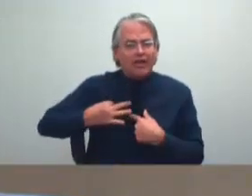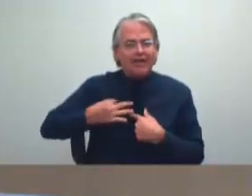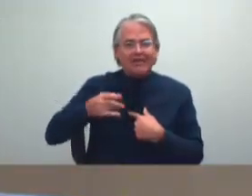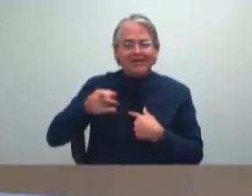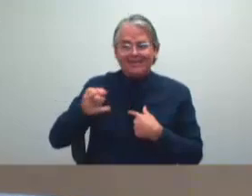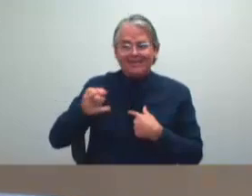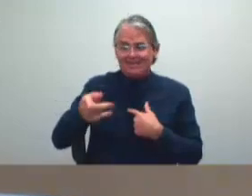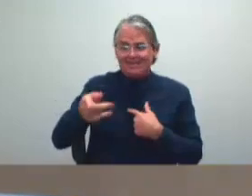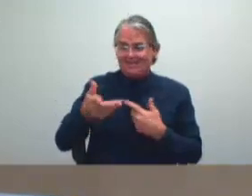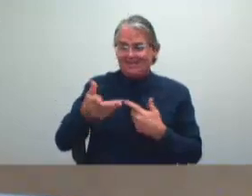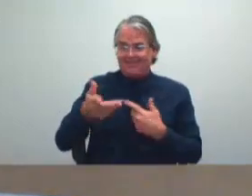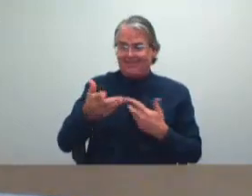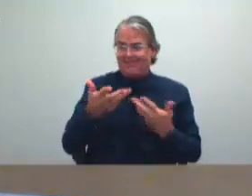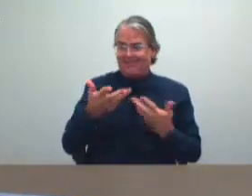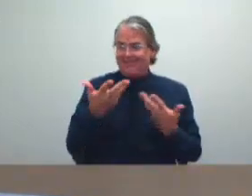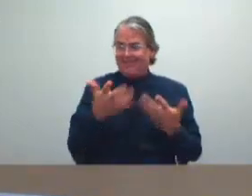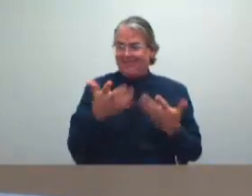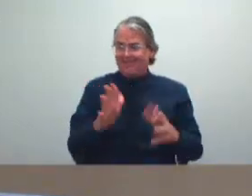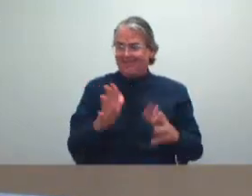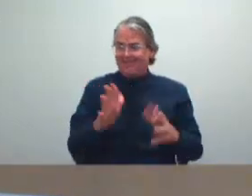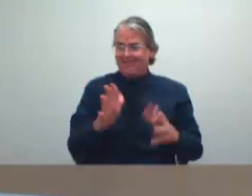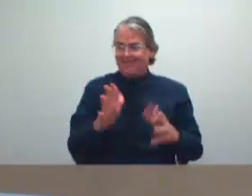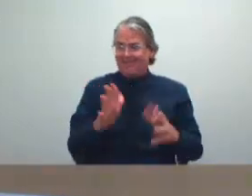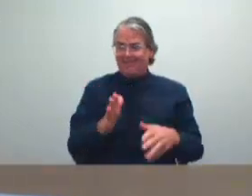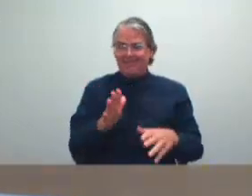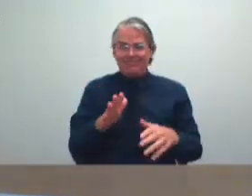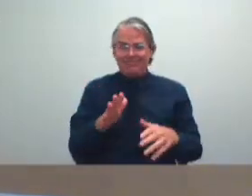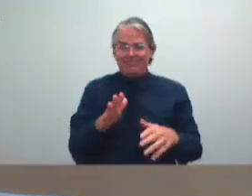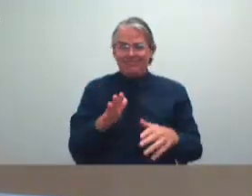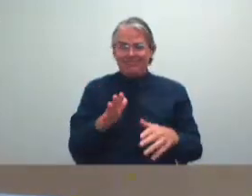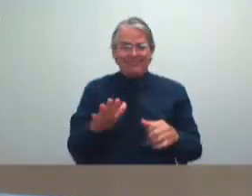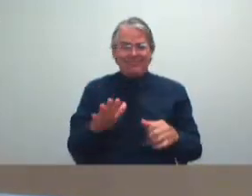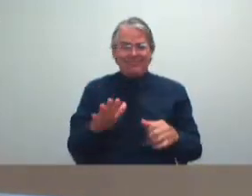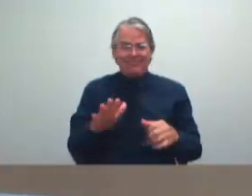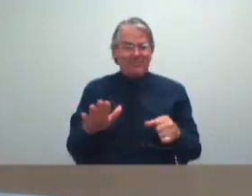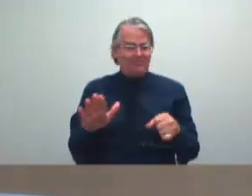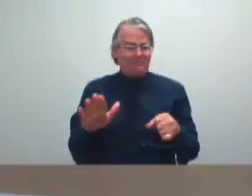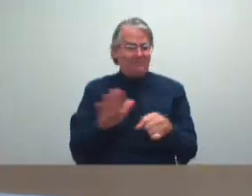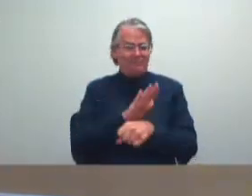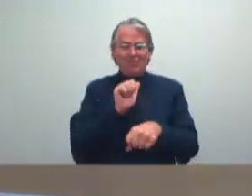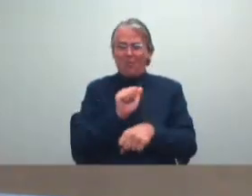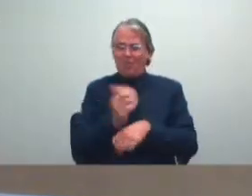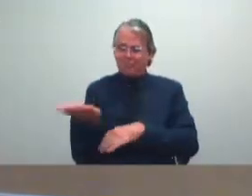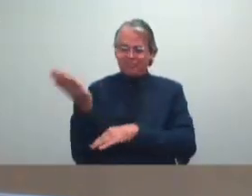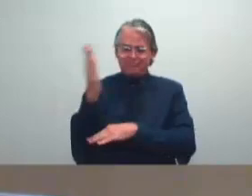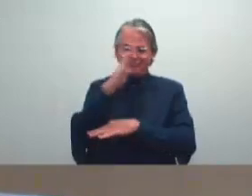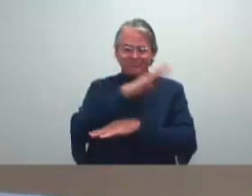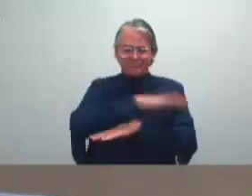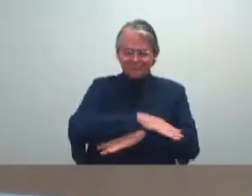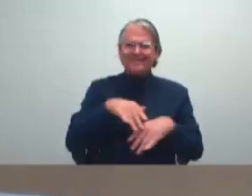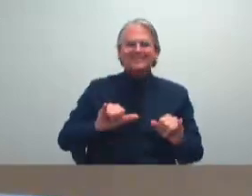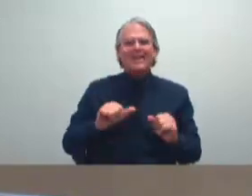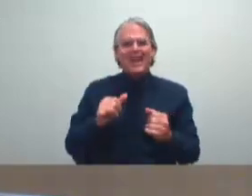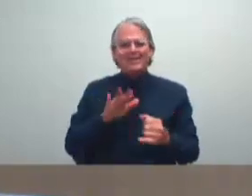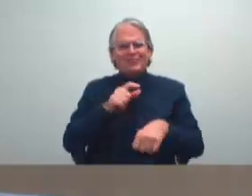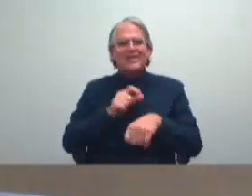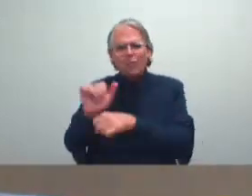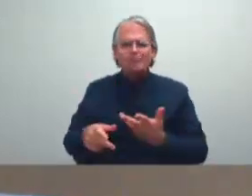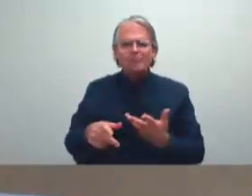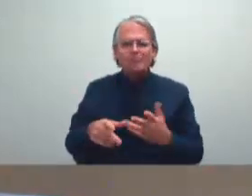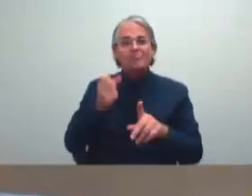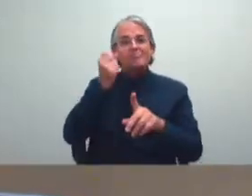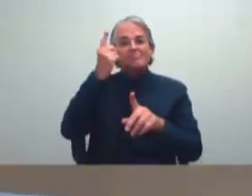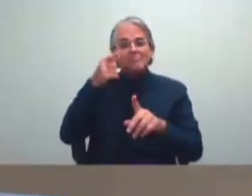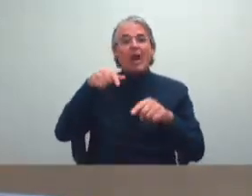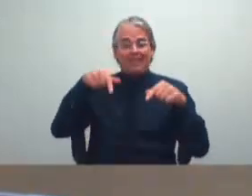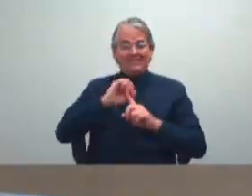rolling up their sleeves. And then finally, I guess I just want to reiterate, this will change. So as we get better data, we already see that